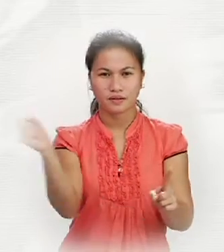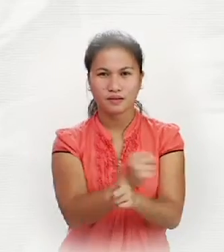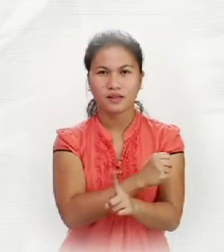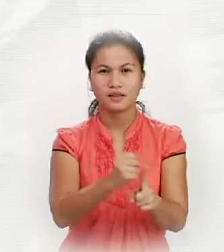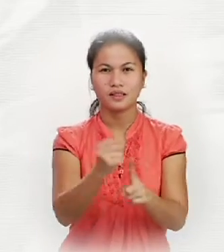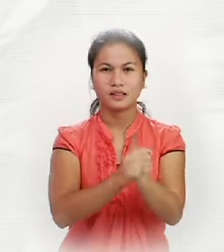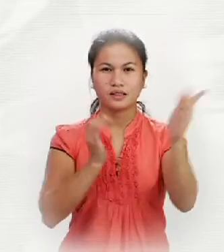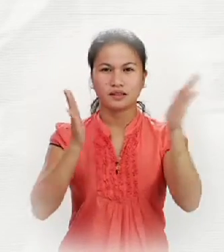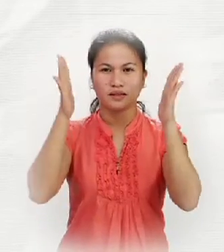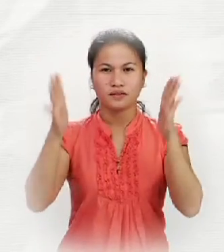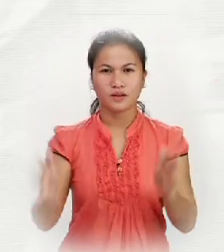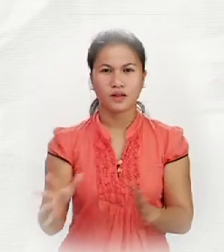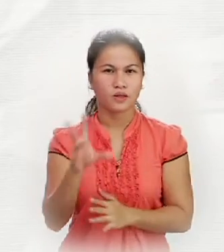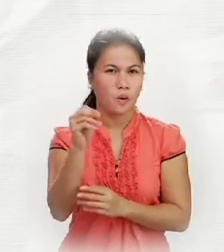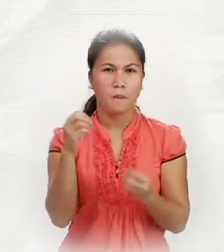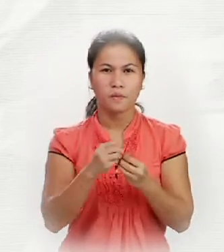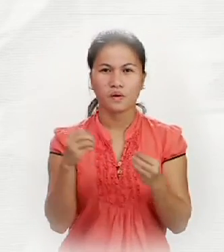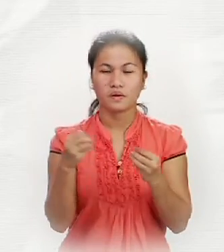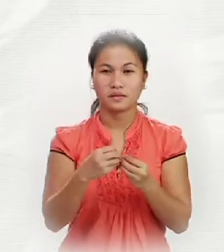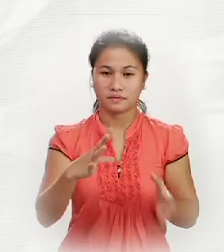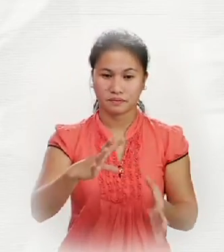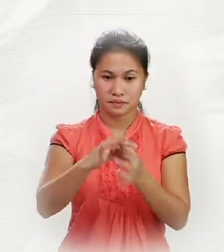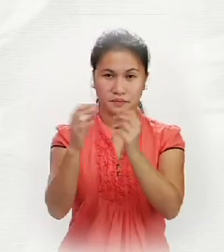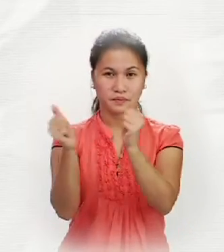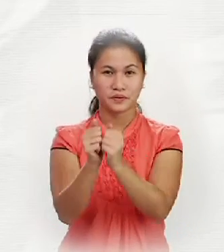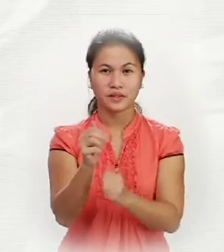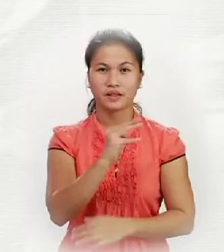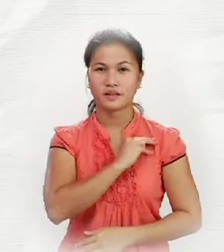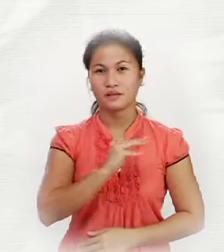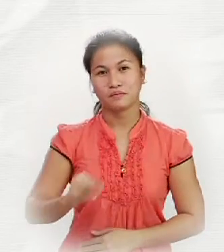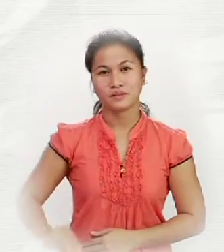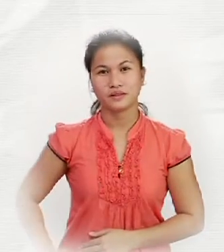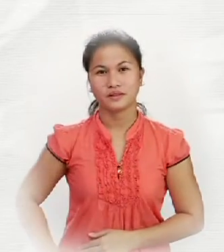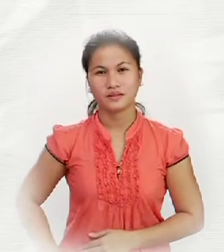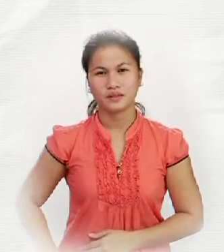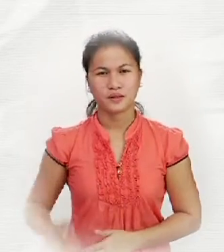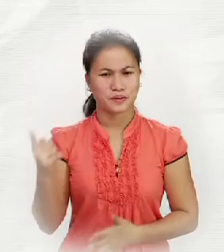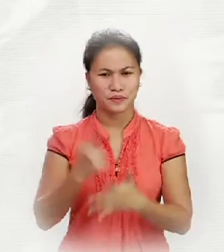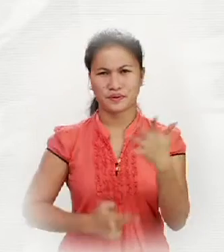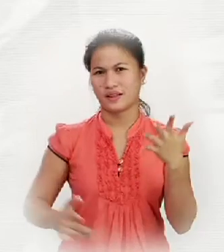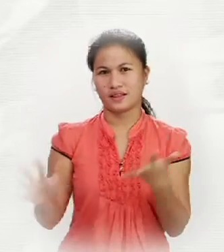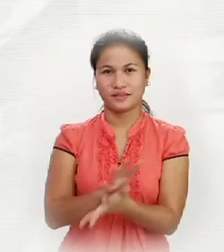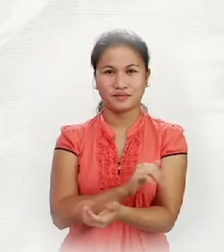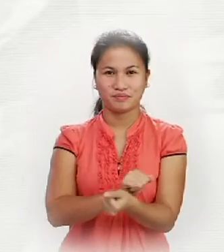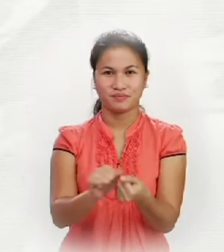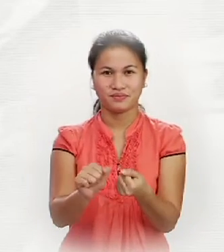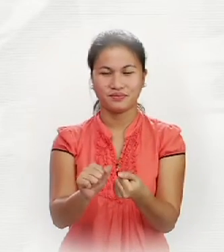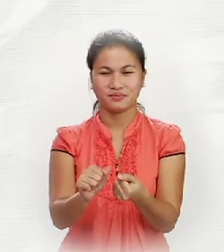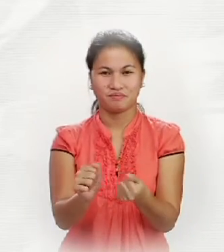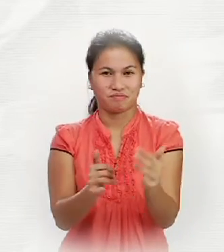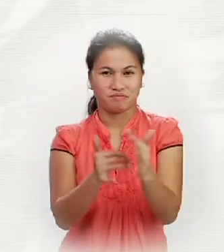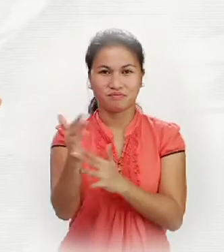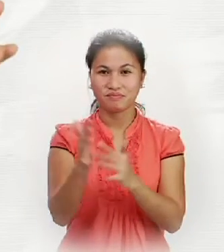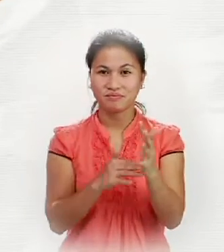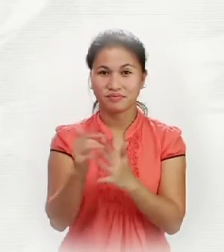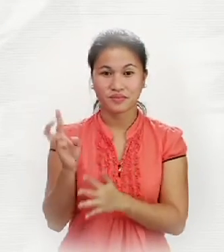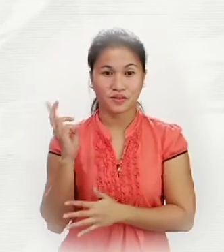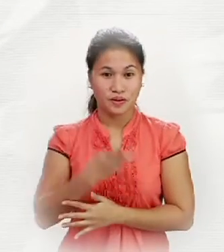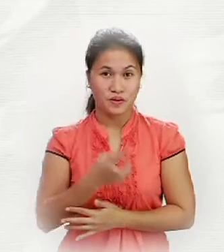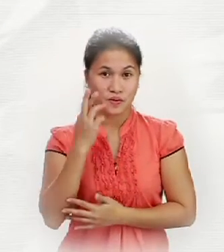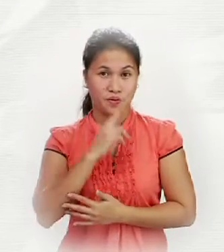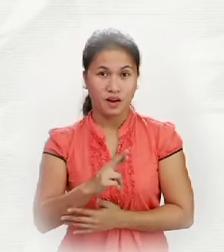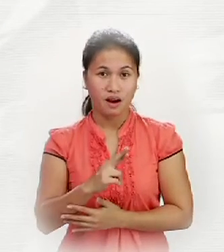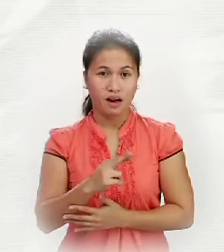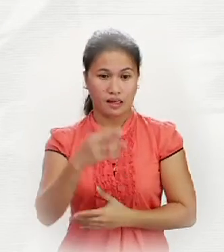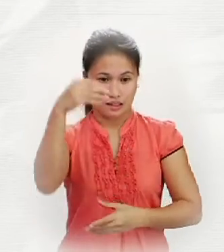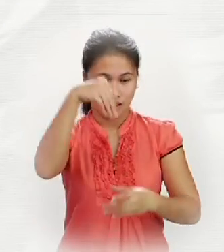servant. No more connection with the Master. And what a disaster. Whether we are at the height